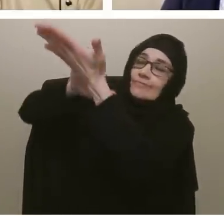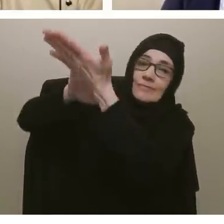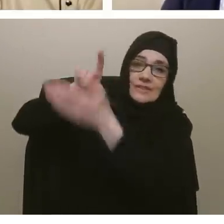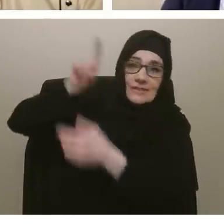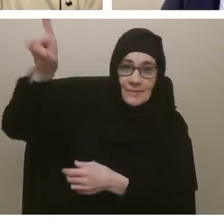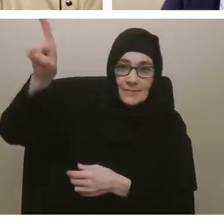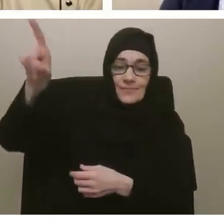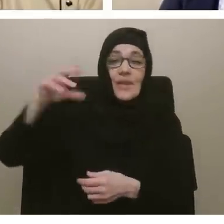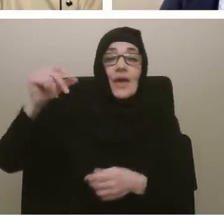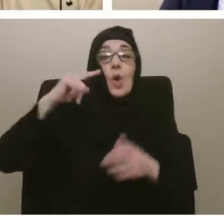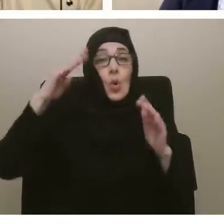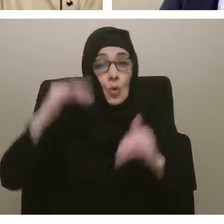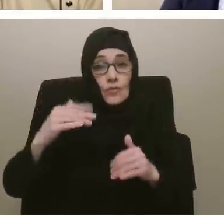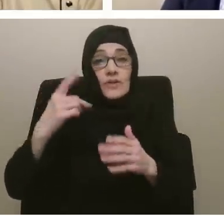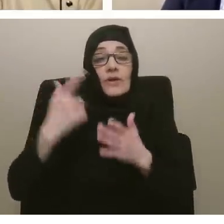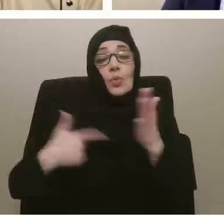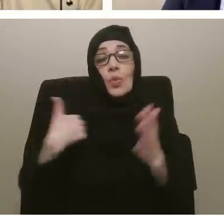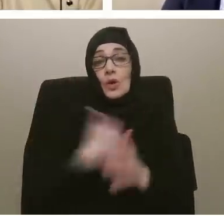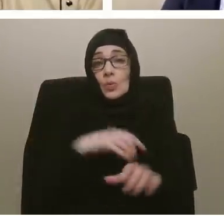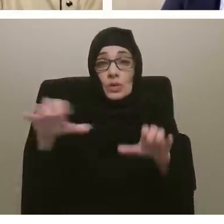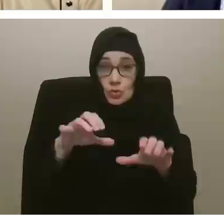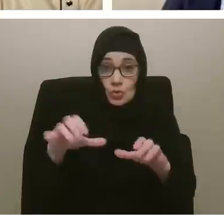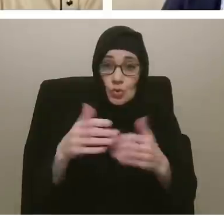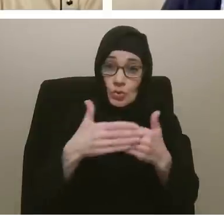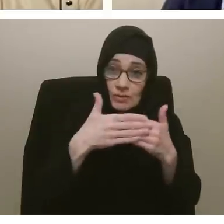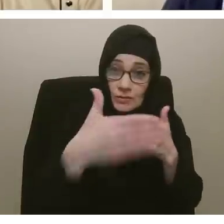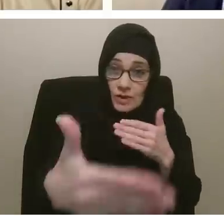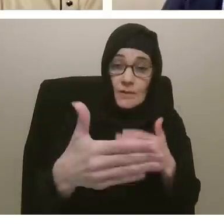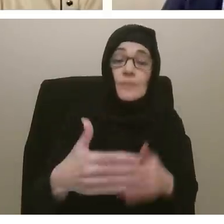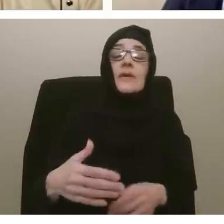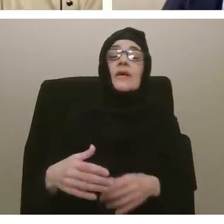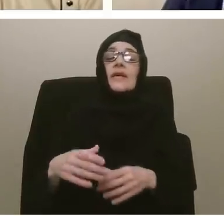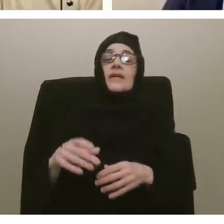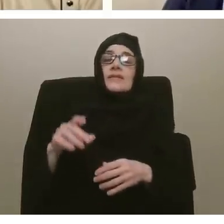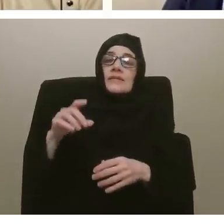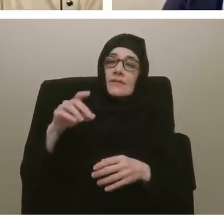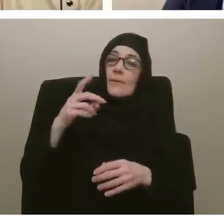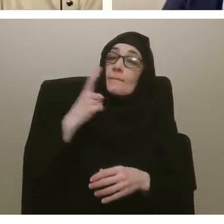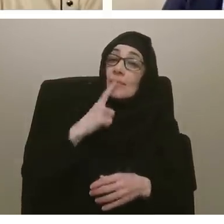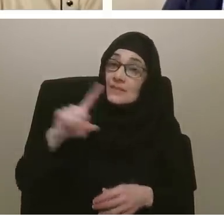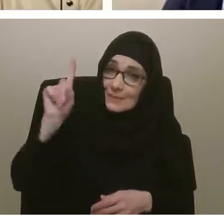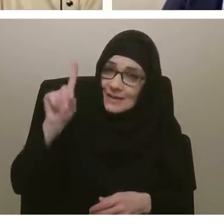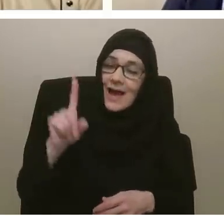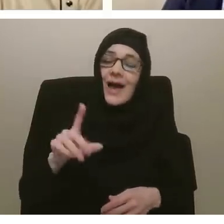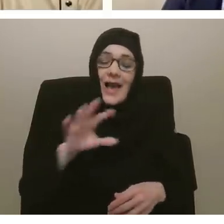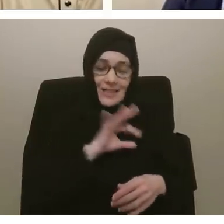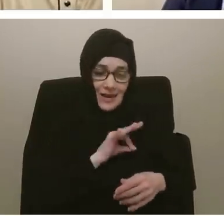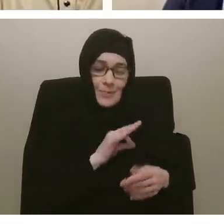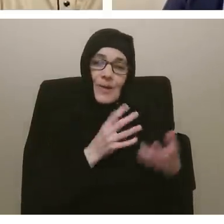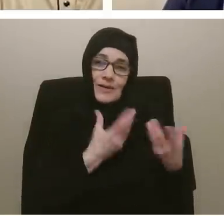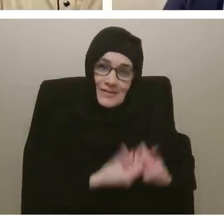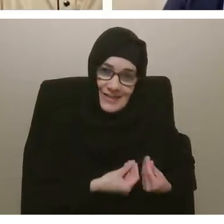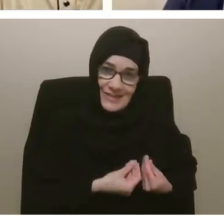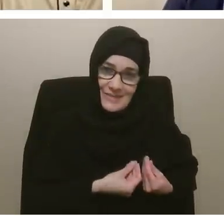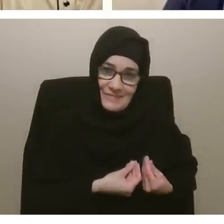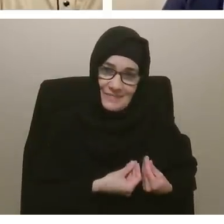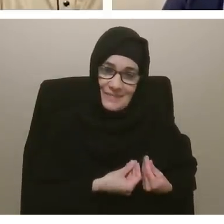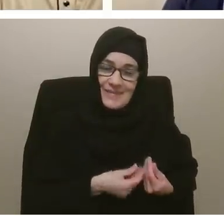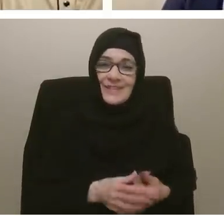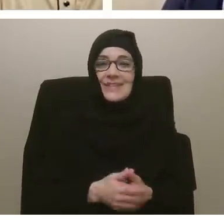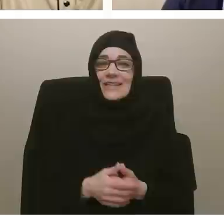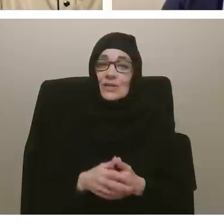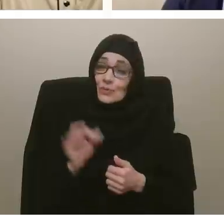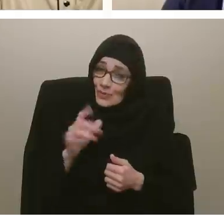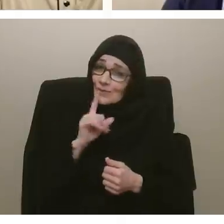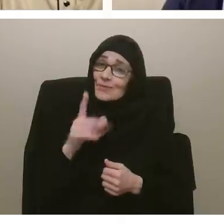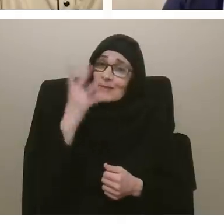the future is always, inshallah, Bismillah ar-Rahman ar-Rahim. So mashallah, that's a beautiful chapter for us to